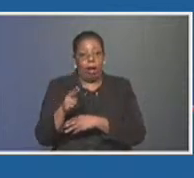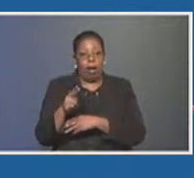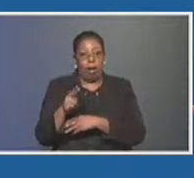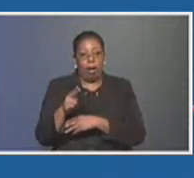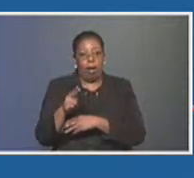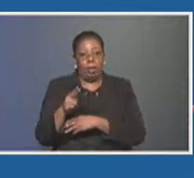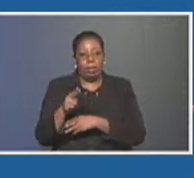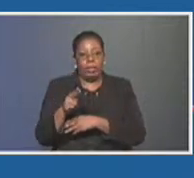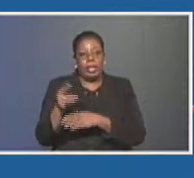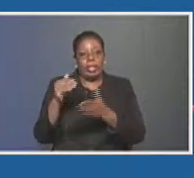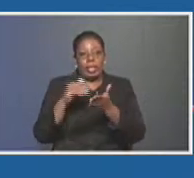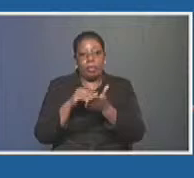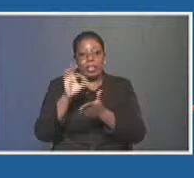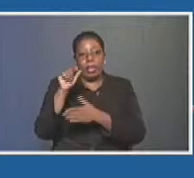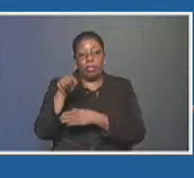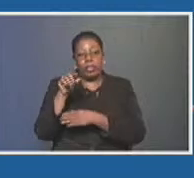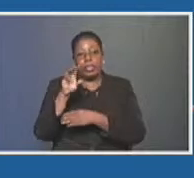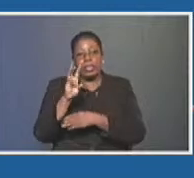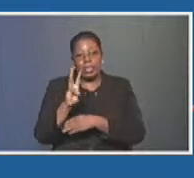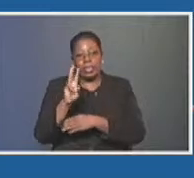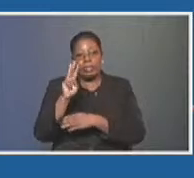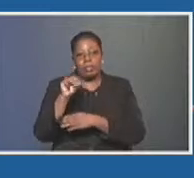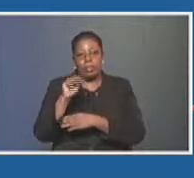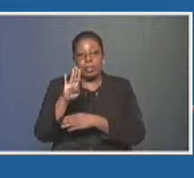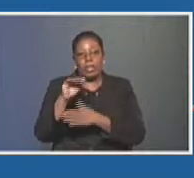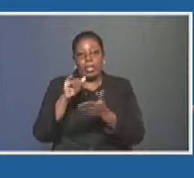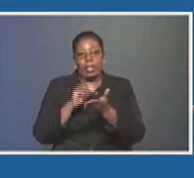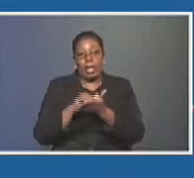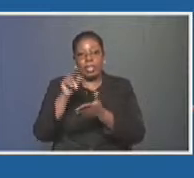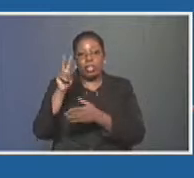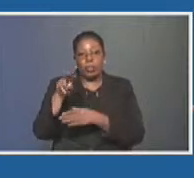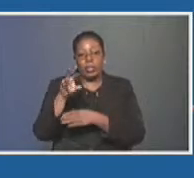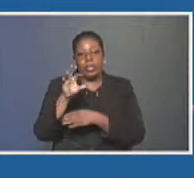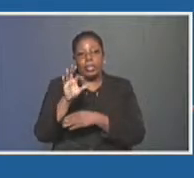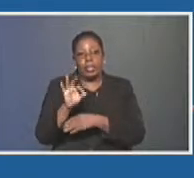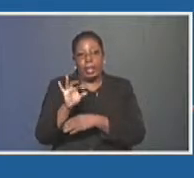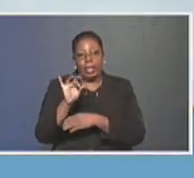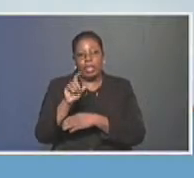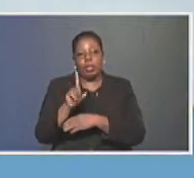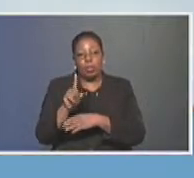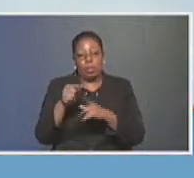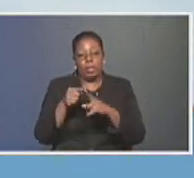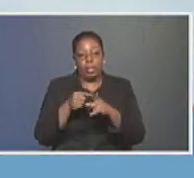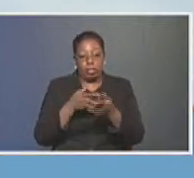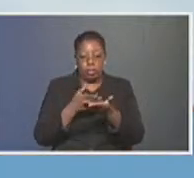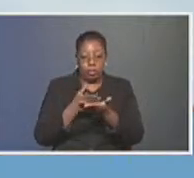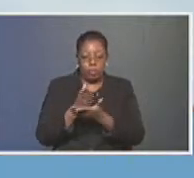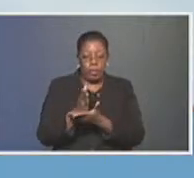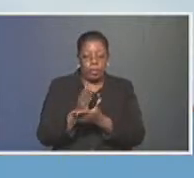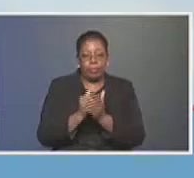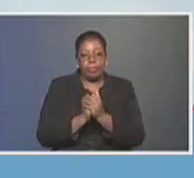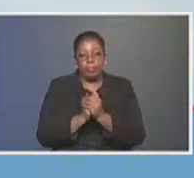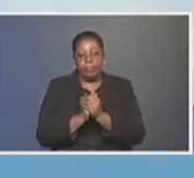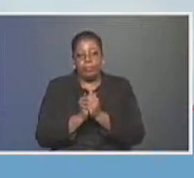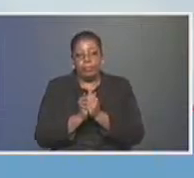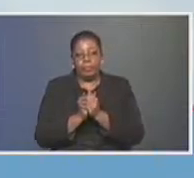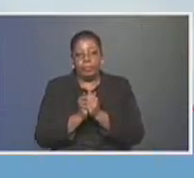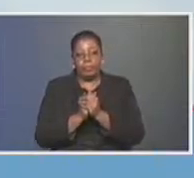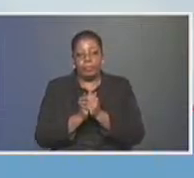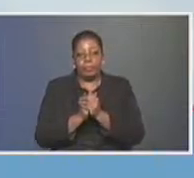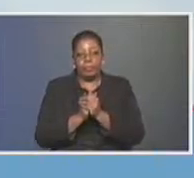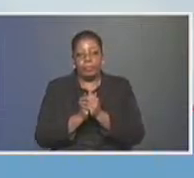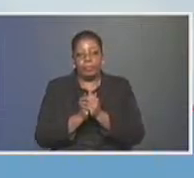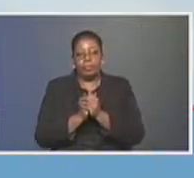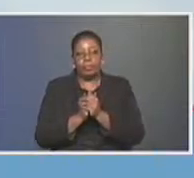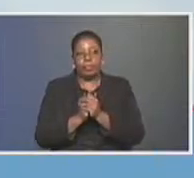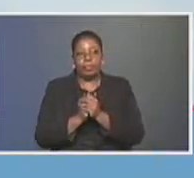pressure, 1,009.6 millibars. That's 29.81 inches, and the pressure is steady. Temperatures around the Atlas this evening, they are brought to you by